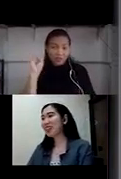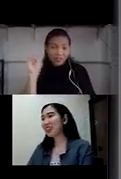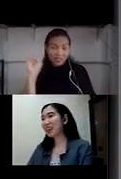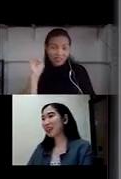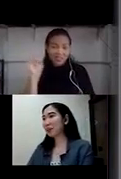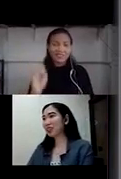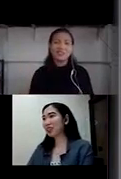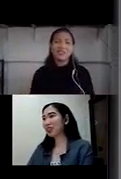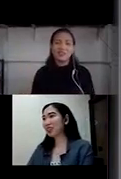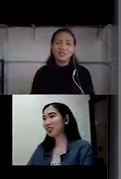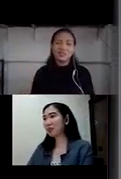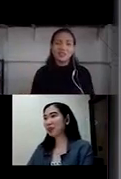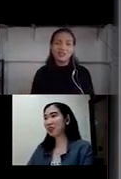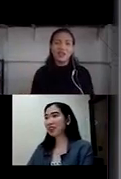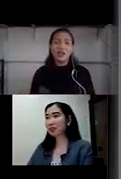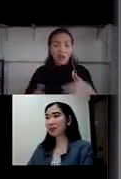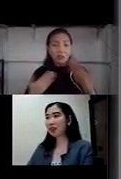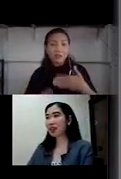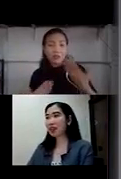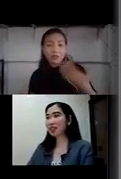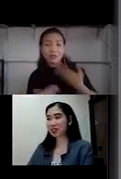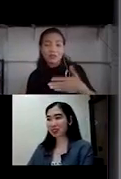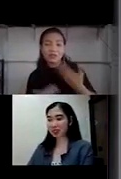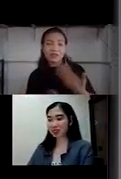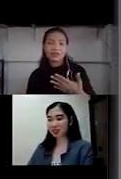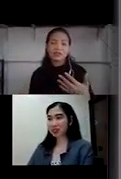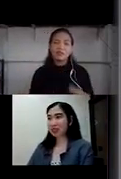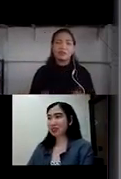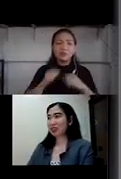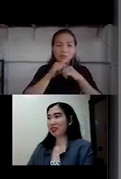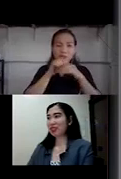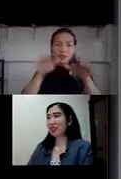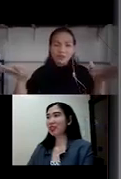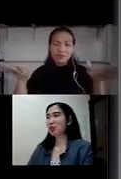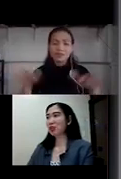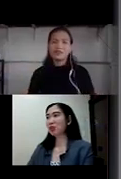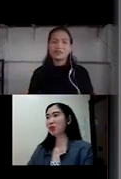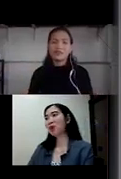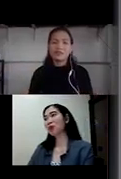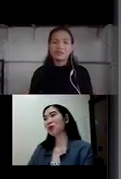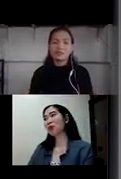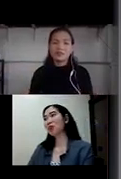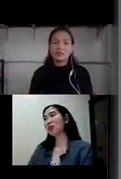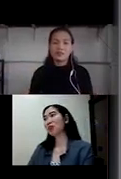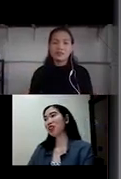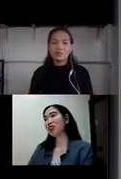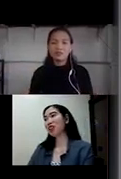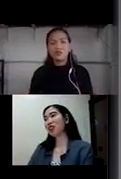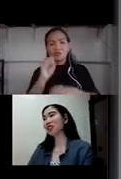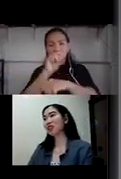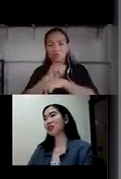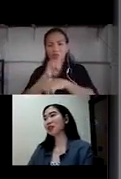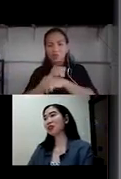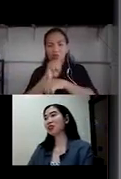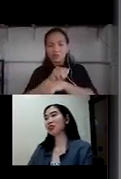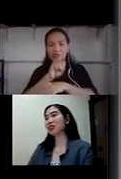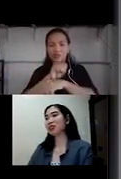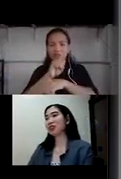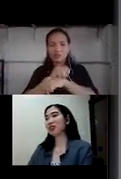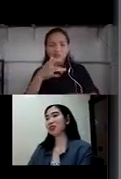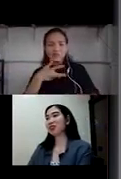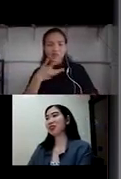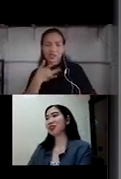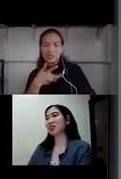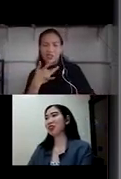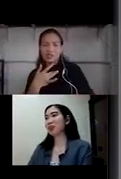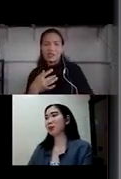Ayan. Happy. Happy. Blessed. Ayan. Work mode. Pressured. Nervous.